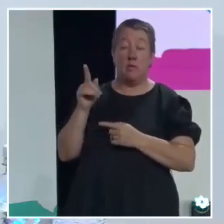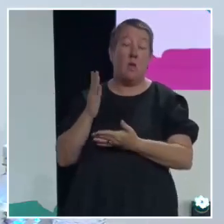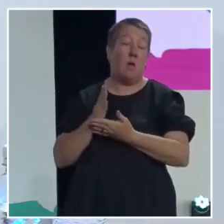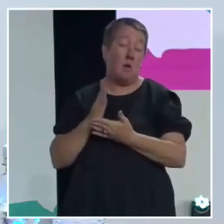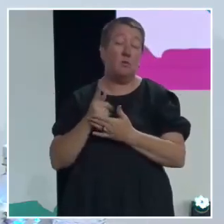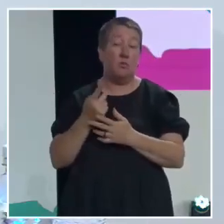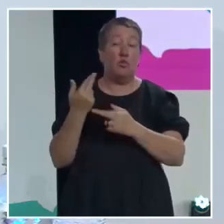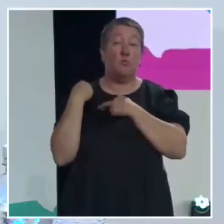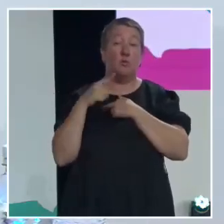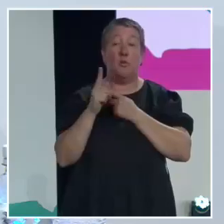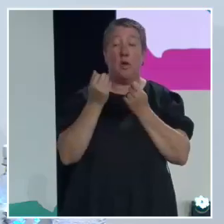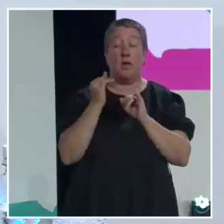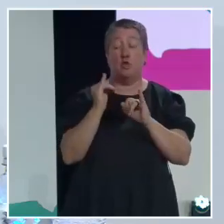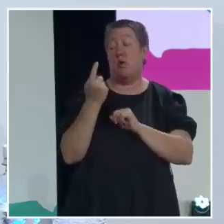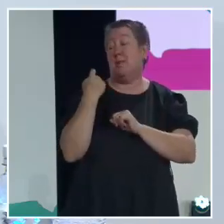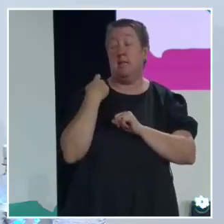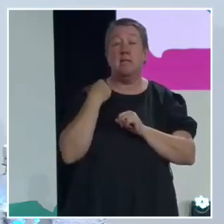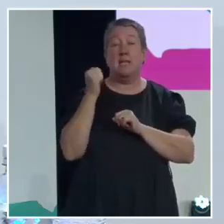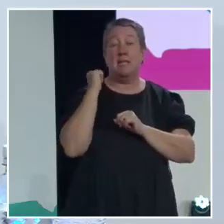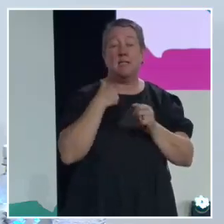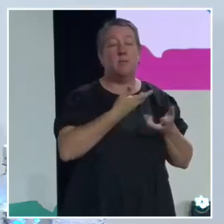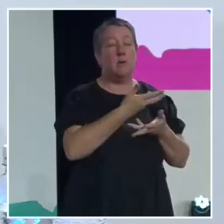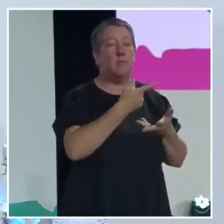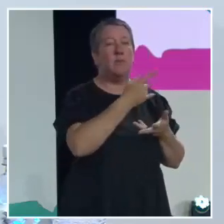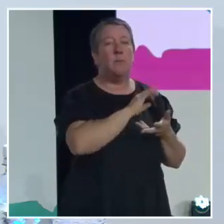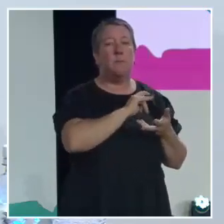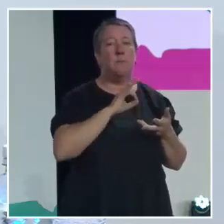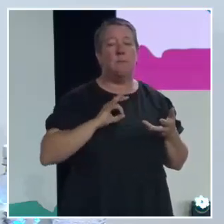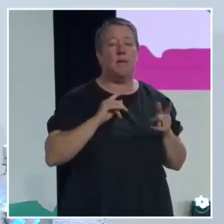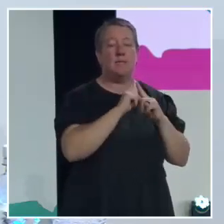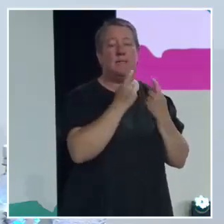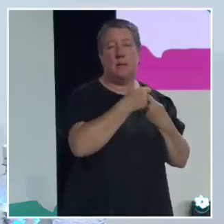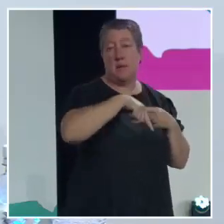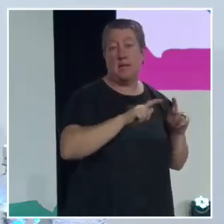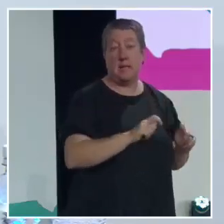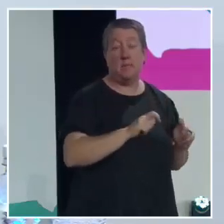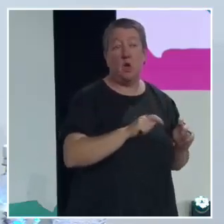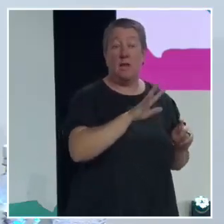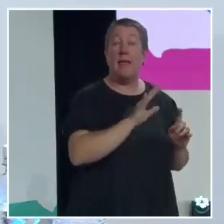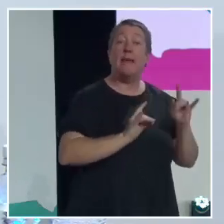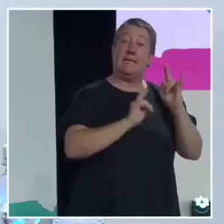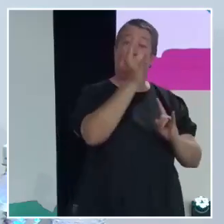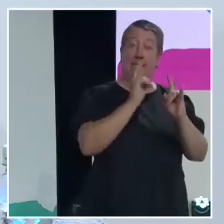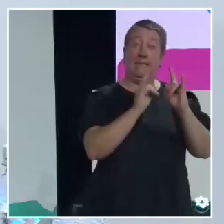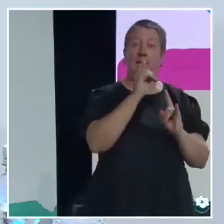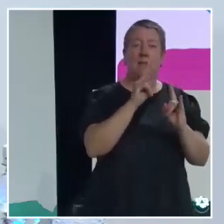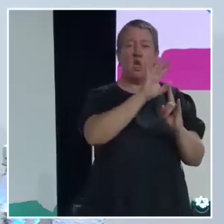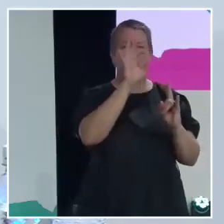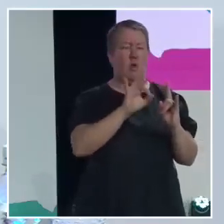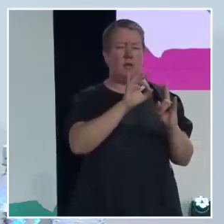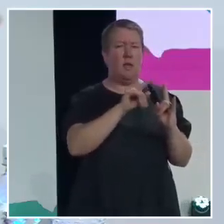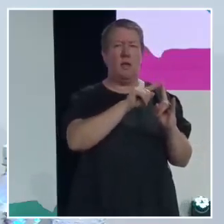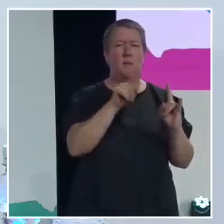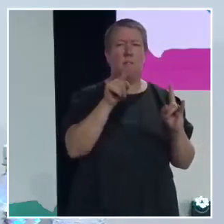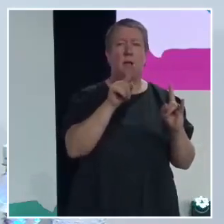crisis. And I was speaking yesterday to someone who works in the mayor's team here in Cape Town. You know, the city gets rated, and they just get put in this lump of all